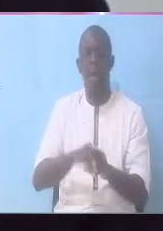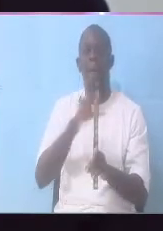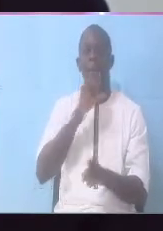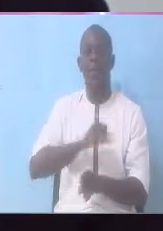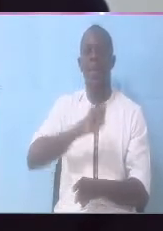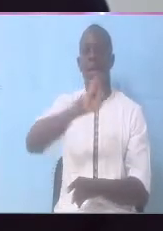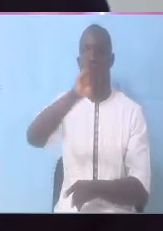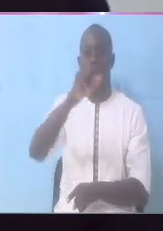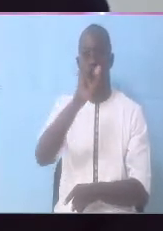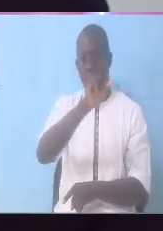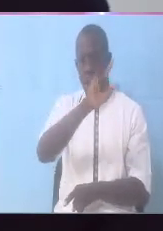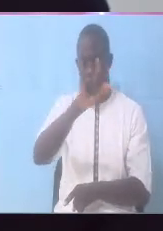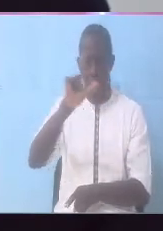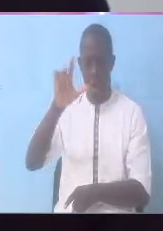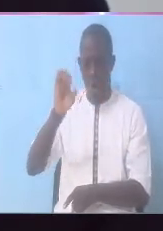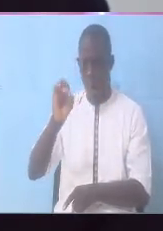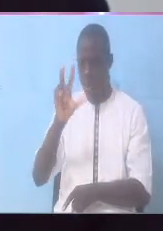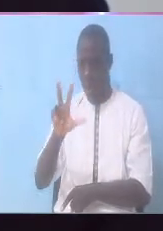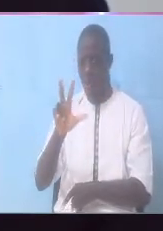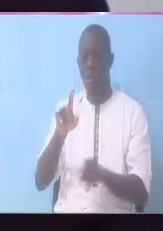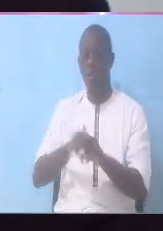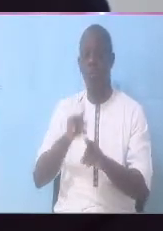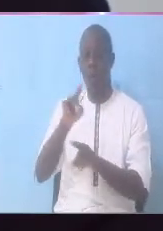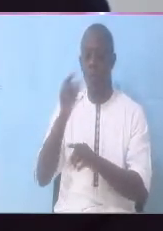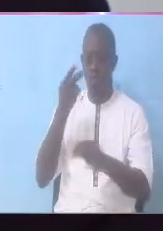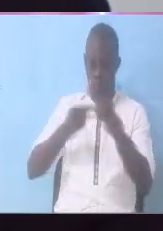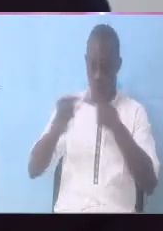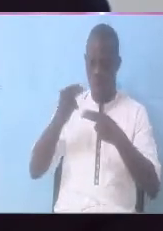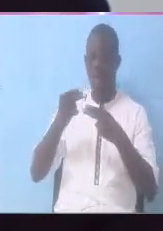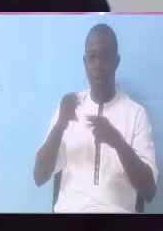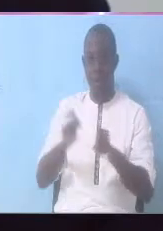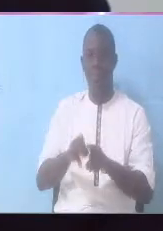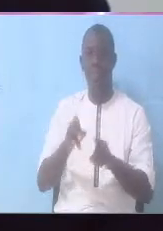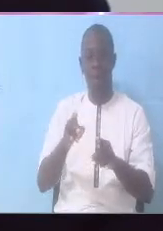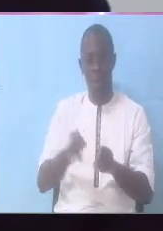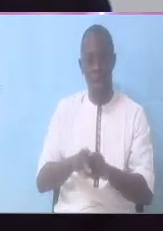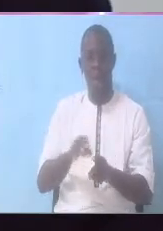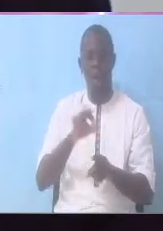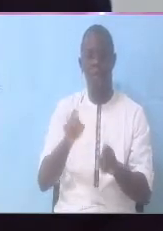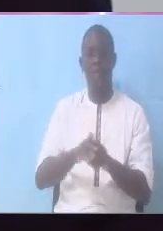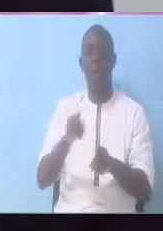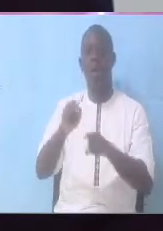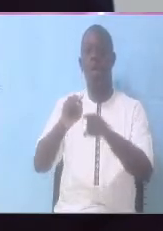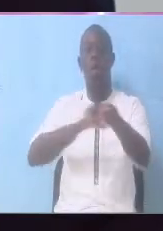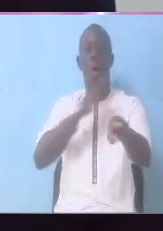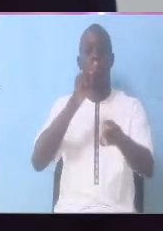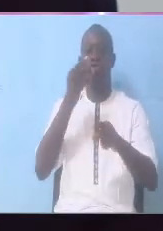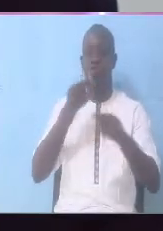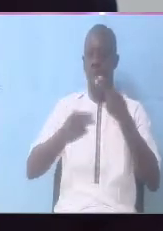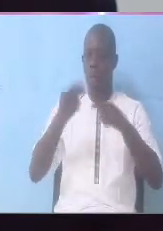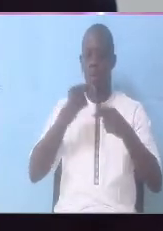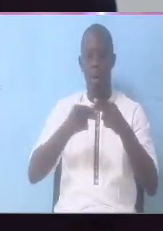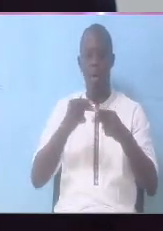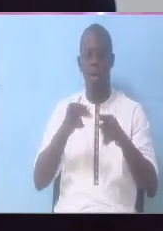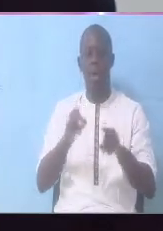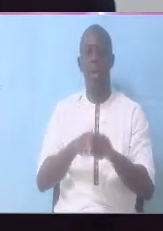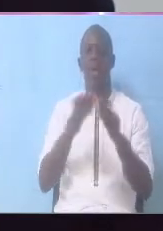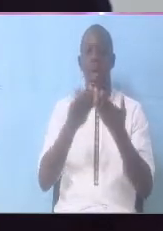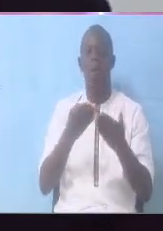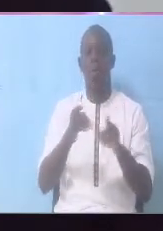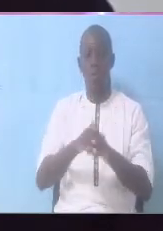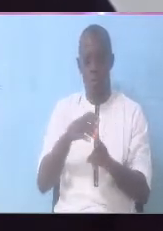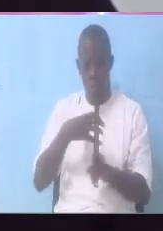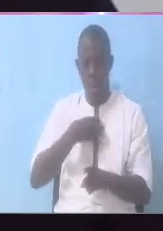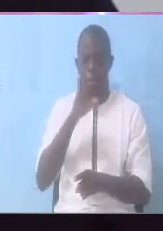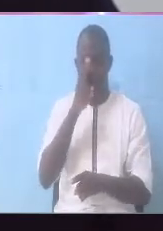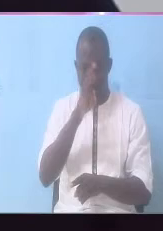Jallow. Mr. Jallow. Yes, sir. This story is fairly long. I'll try to shorten it. So let's